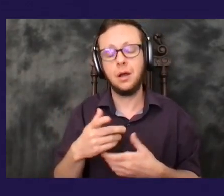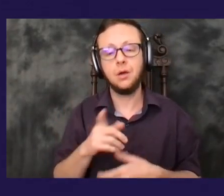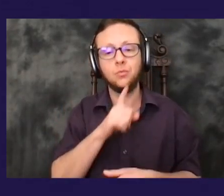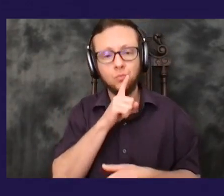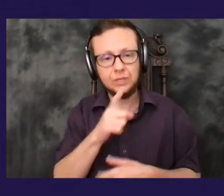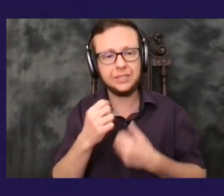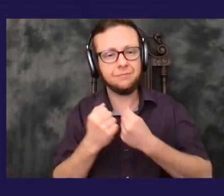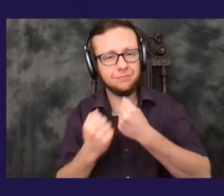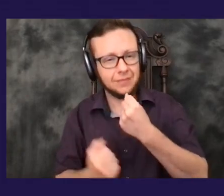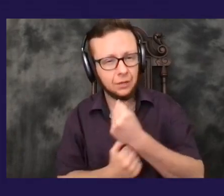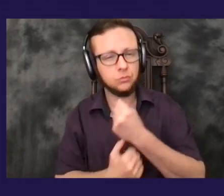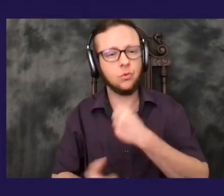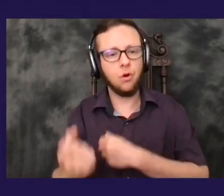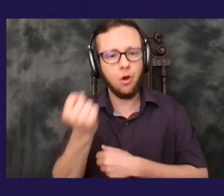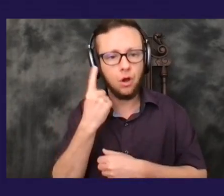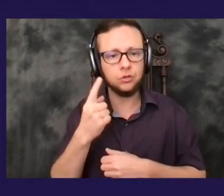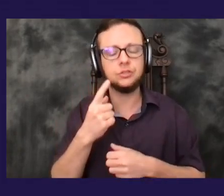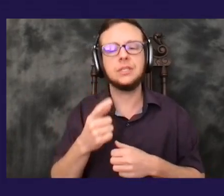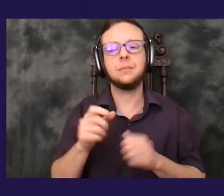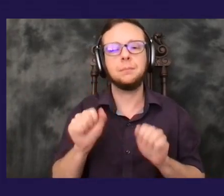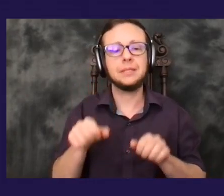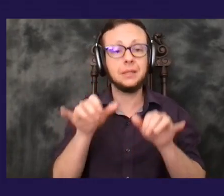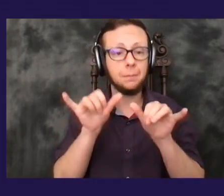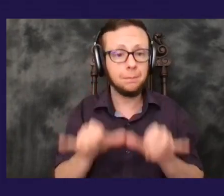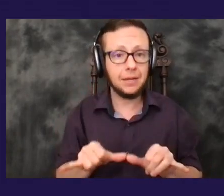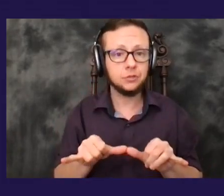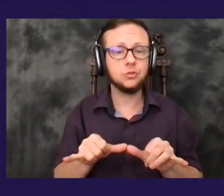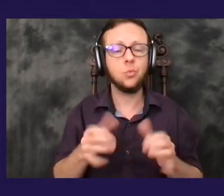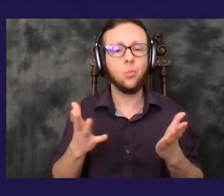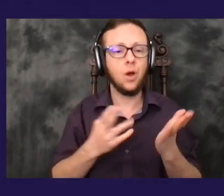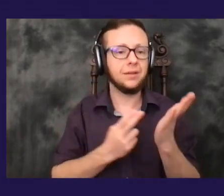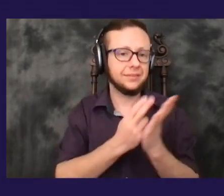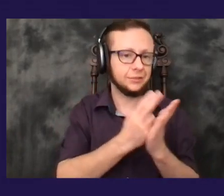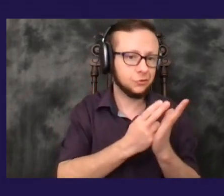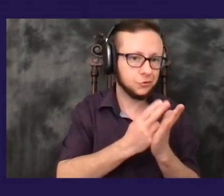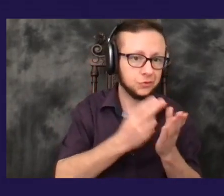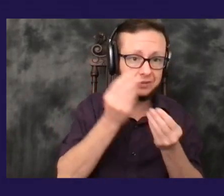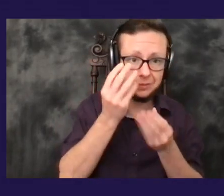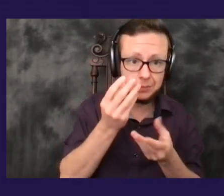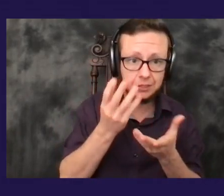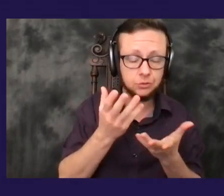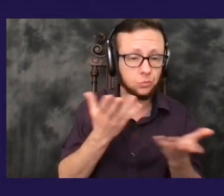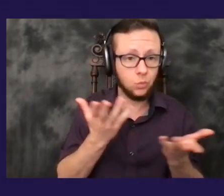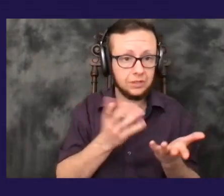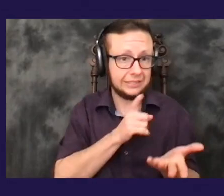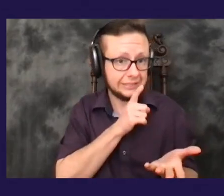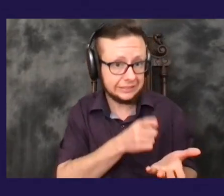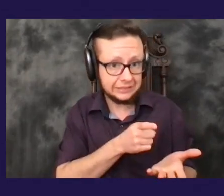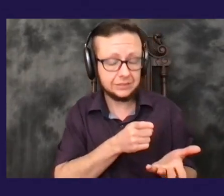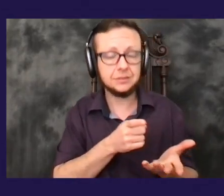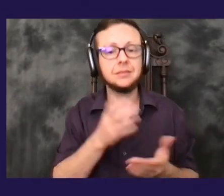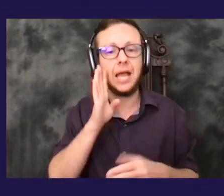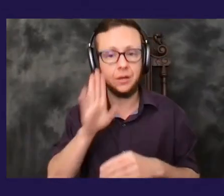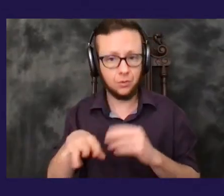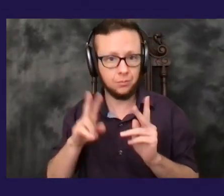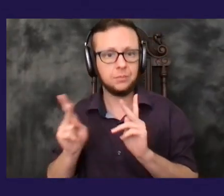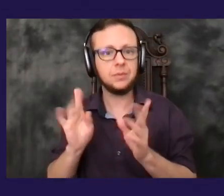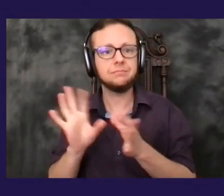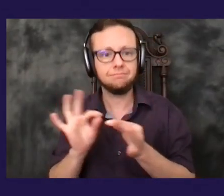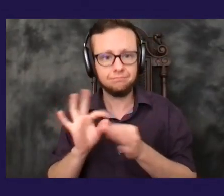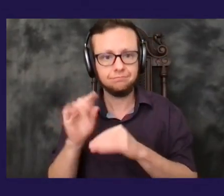and measuring what fidelity or integrity of information is, which I know we've heard some people talk about